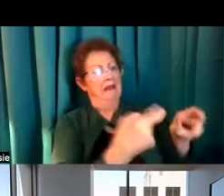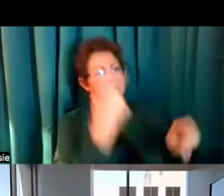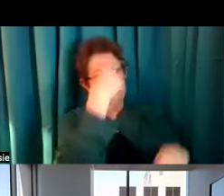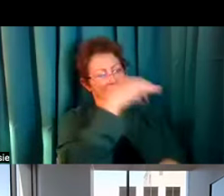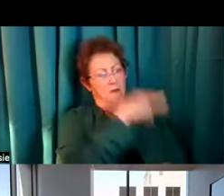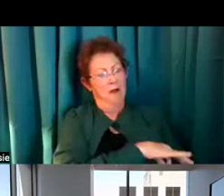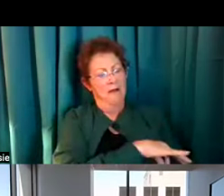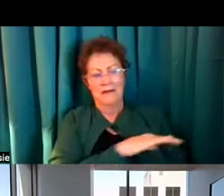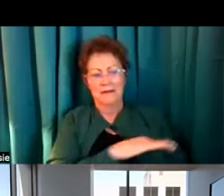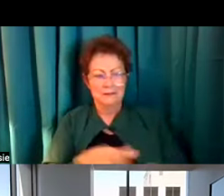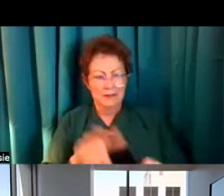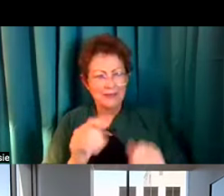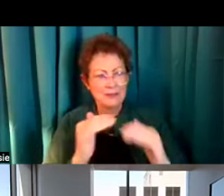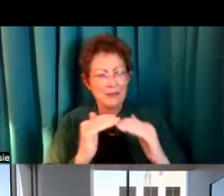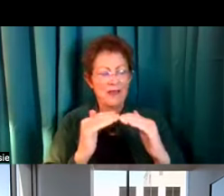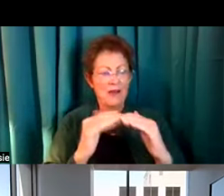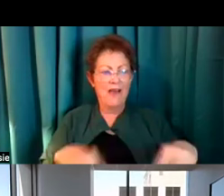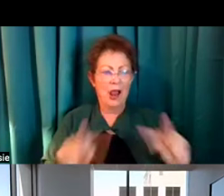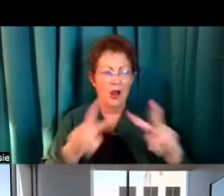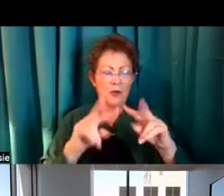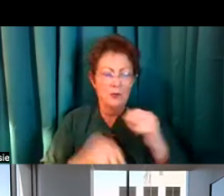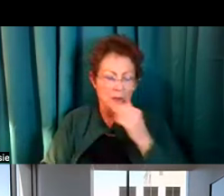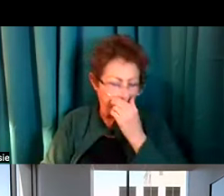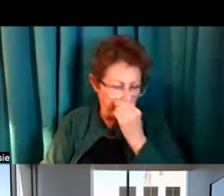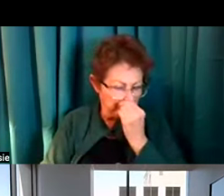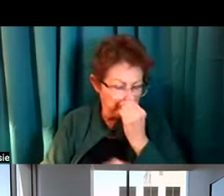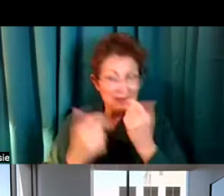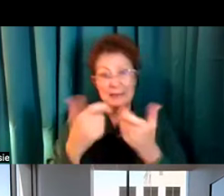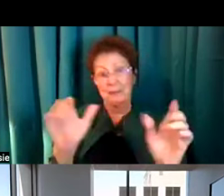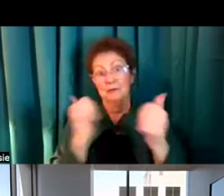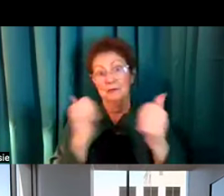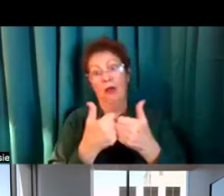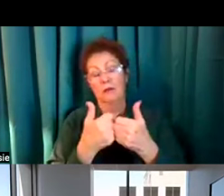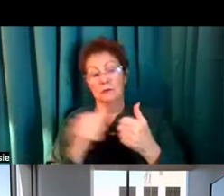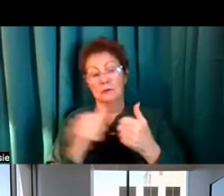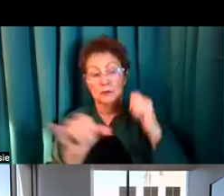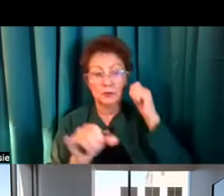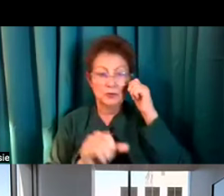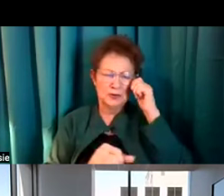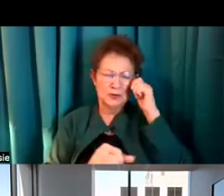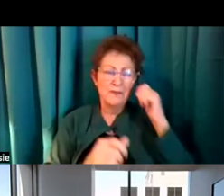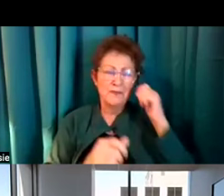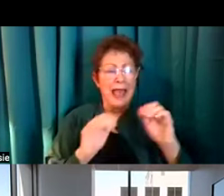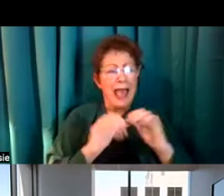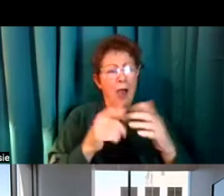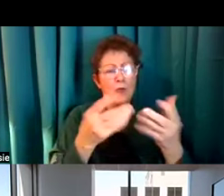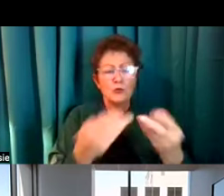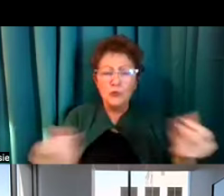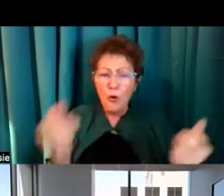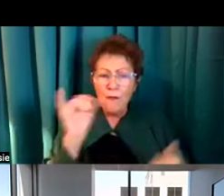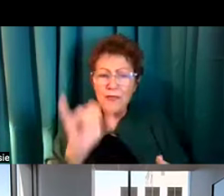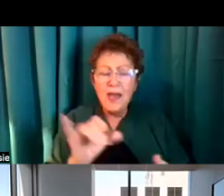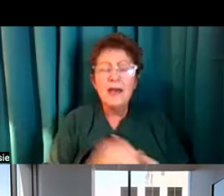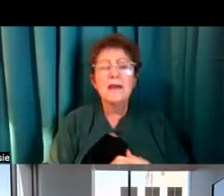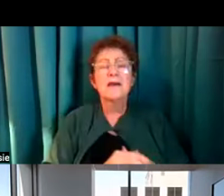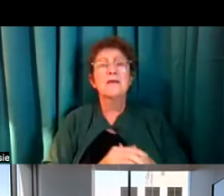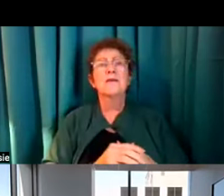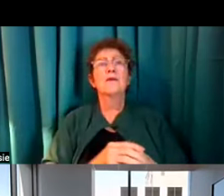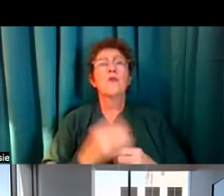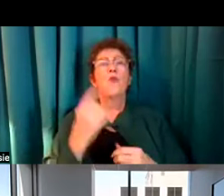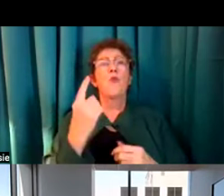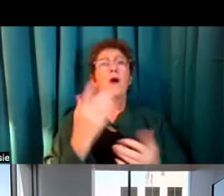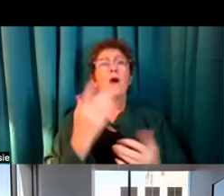for-profit, and that's a big challenge. But there's ways to solve for that. And one